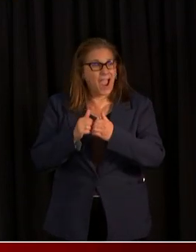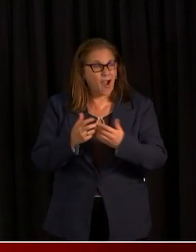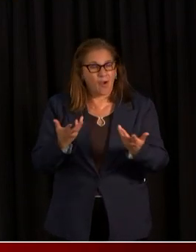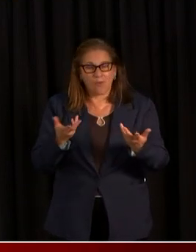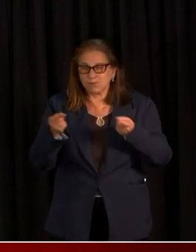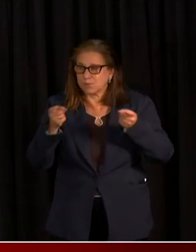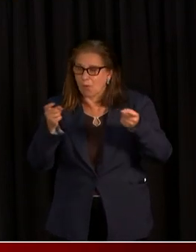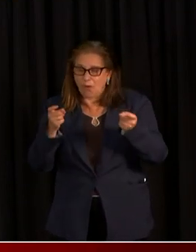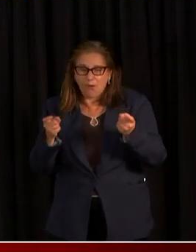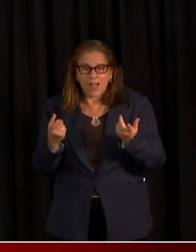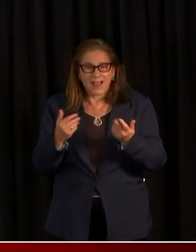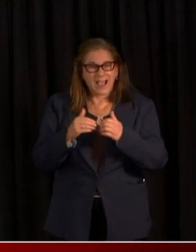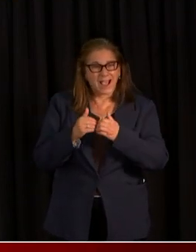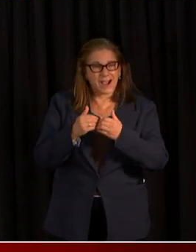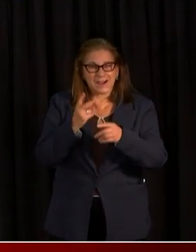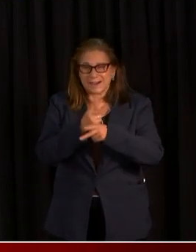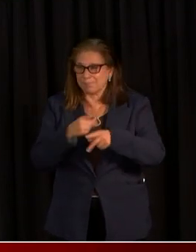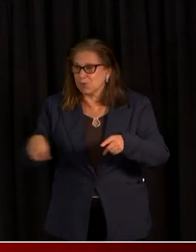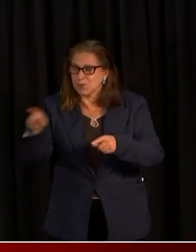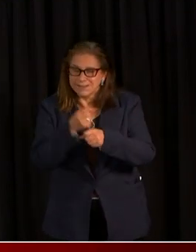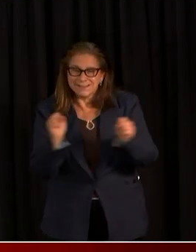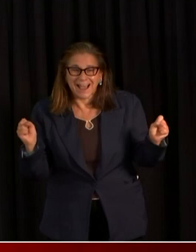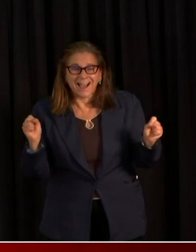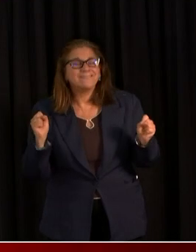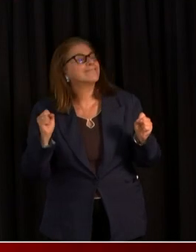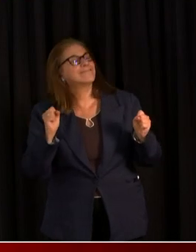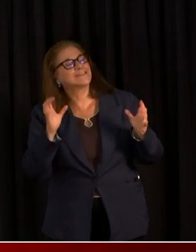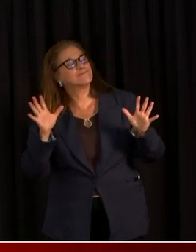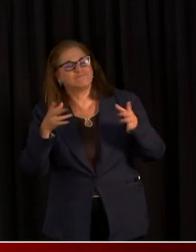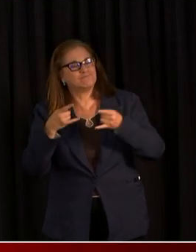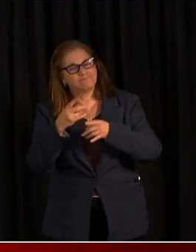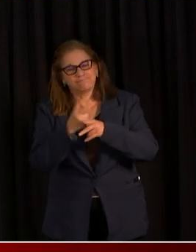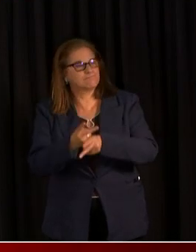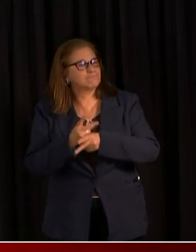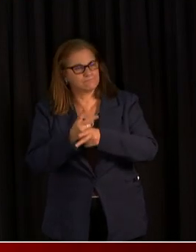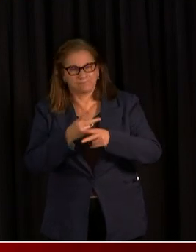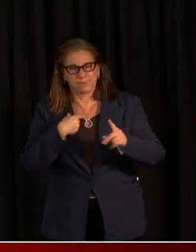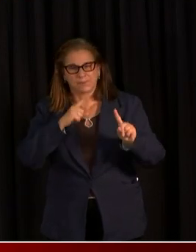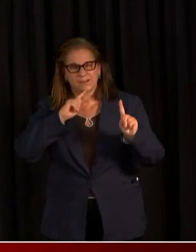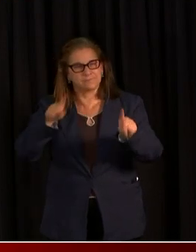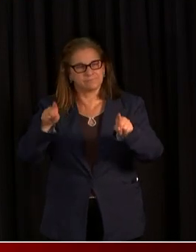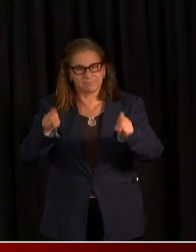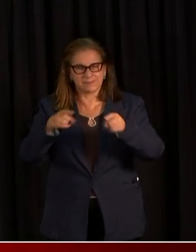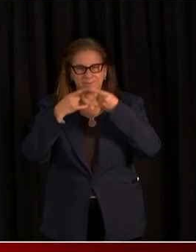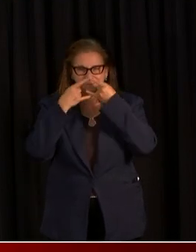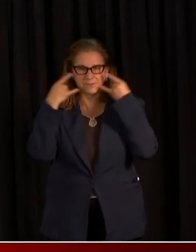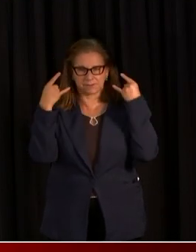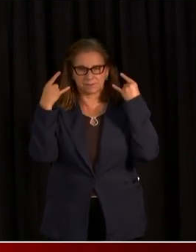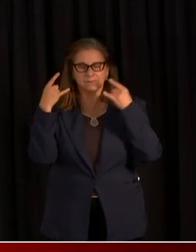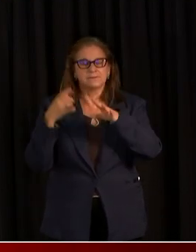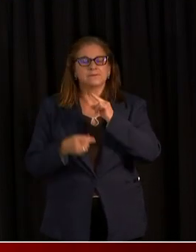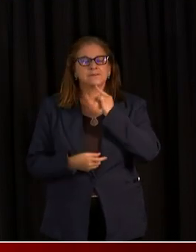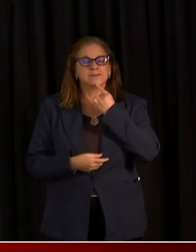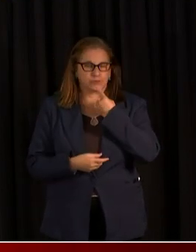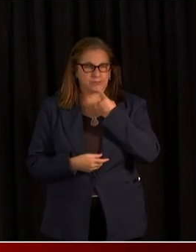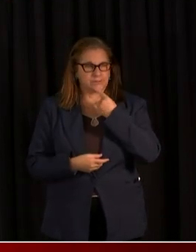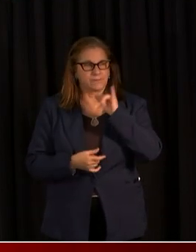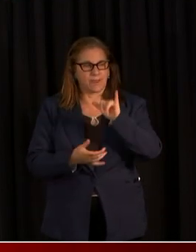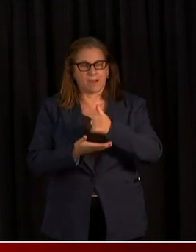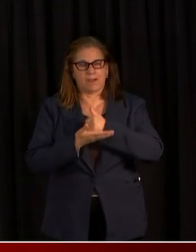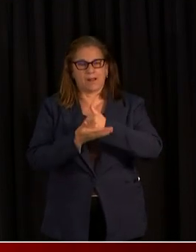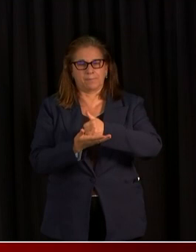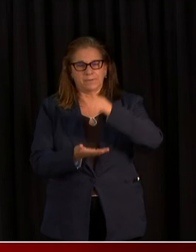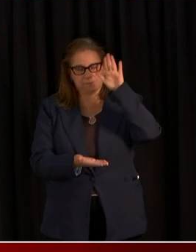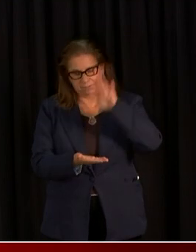take precautions. But in other parts of the world, they have been able to significantly reduce the transmission